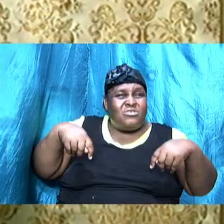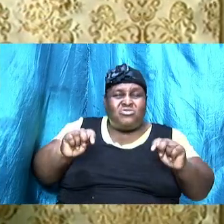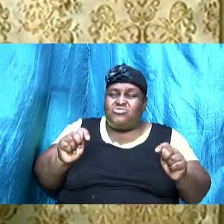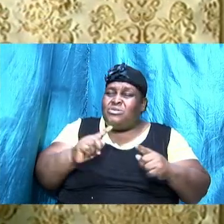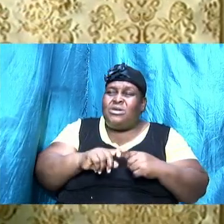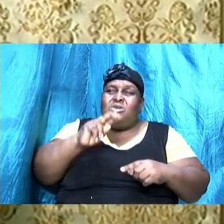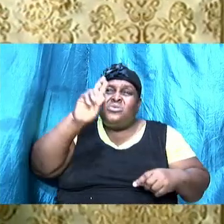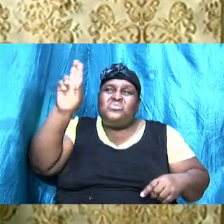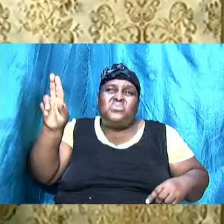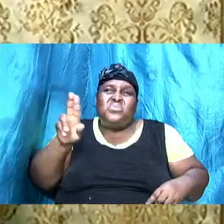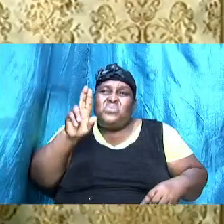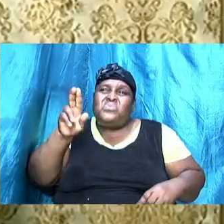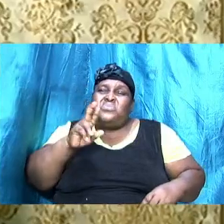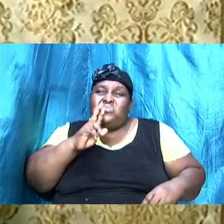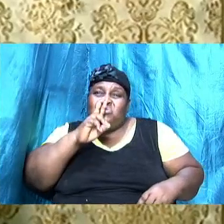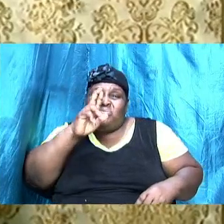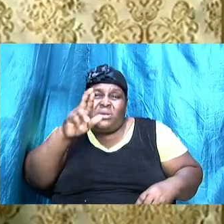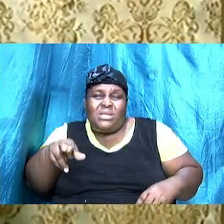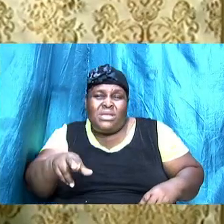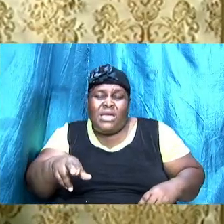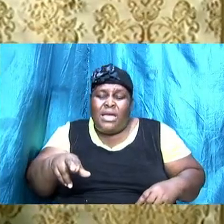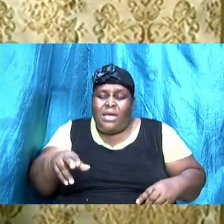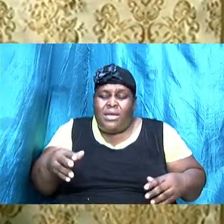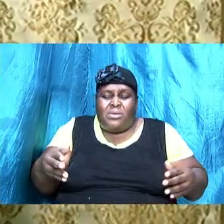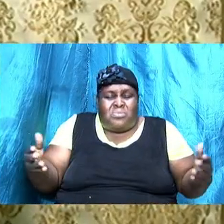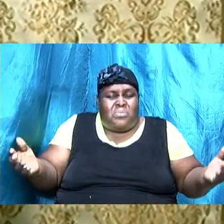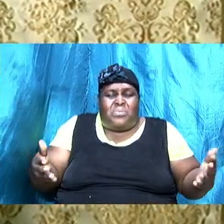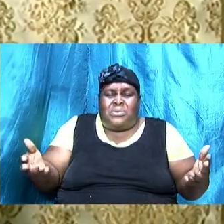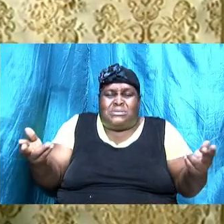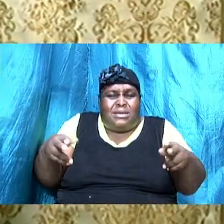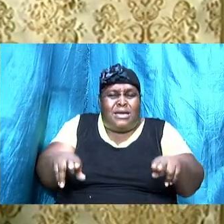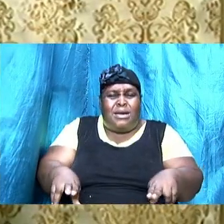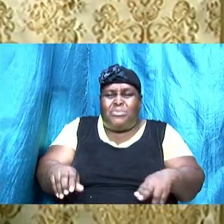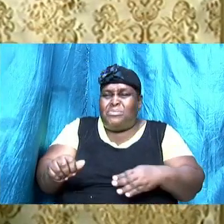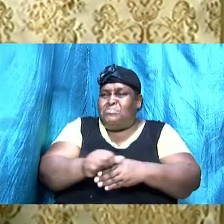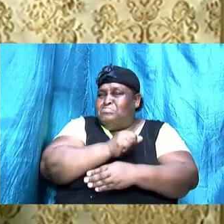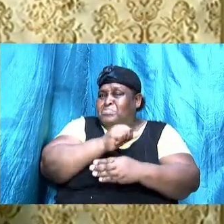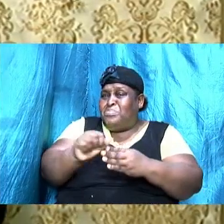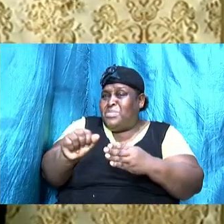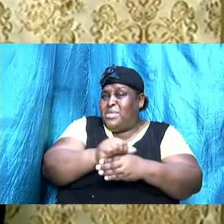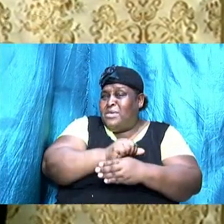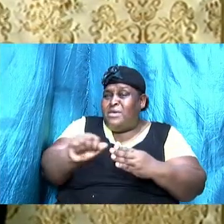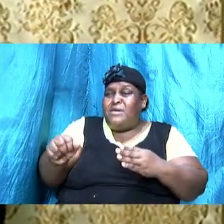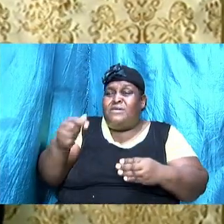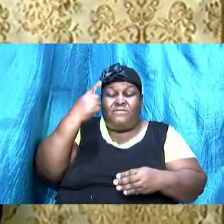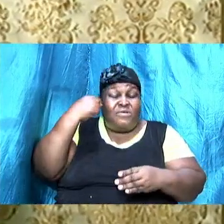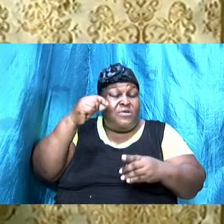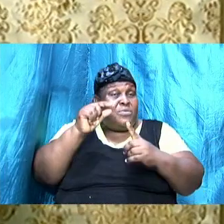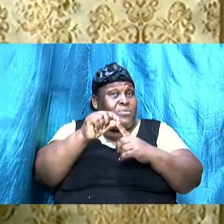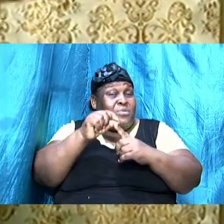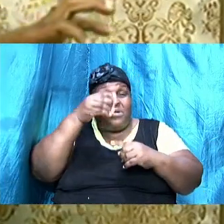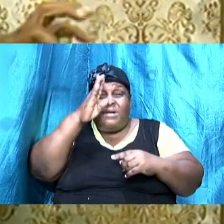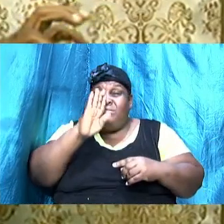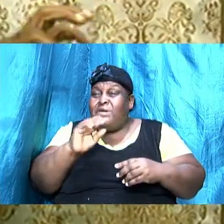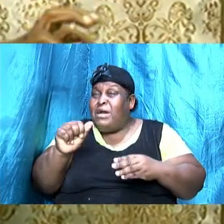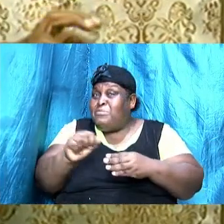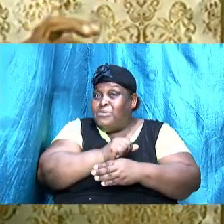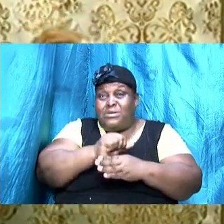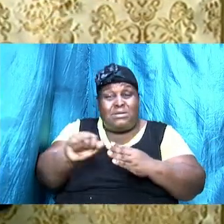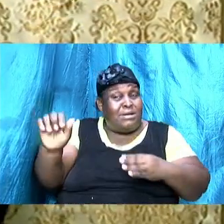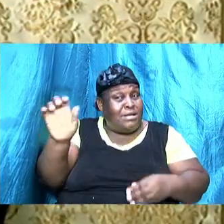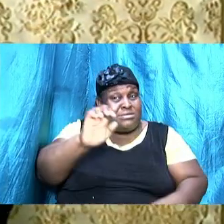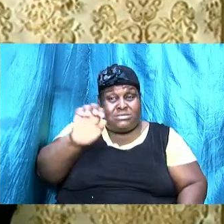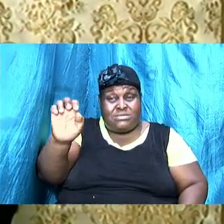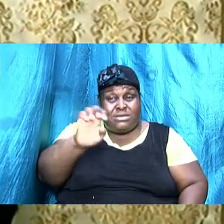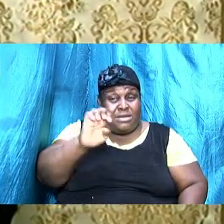happens practically in life, because the Word of God is also practical. And so we can put the Word